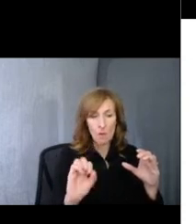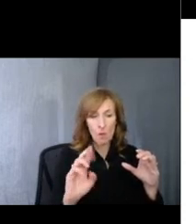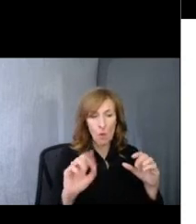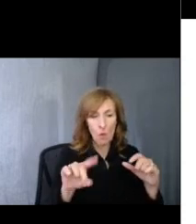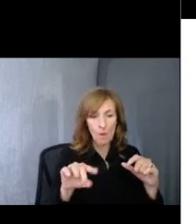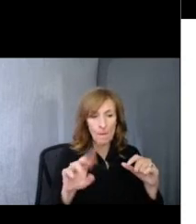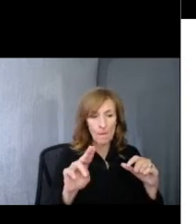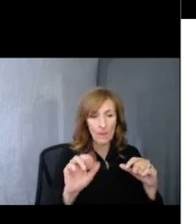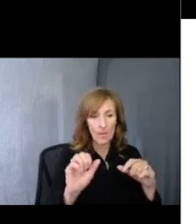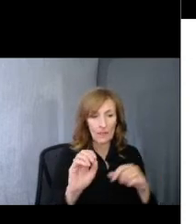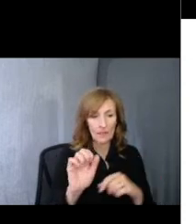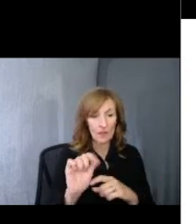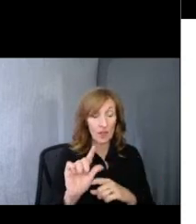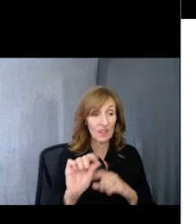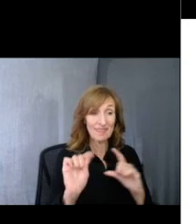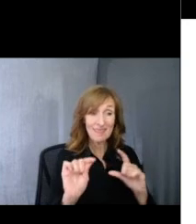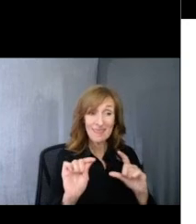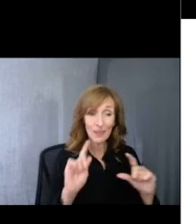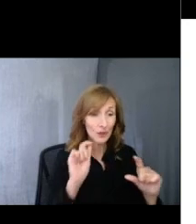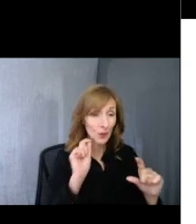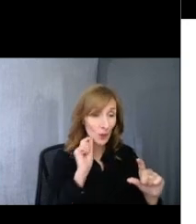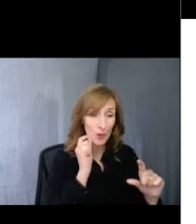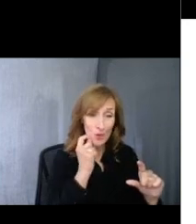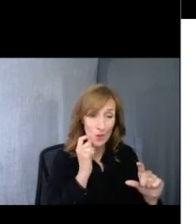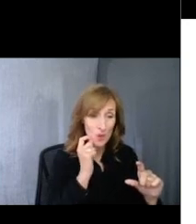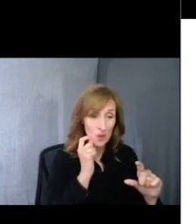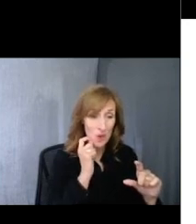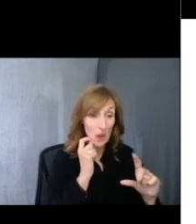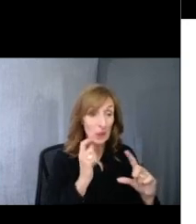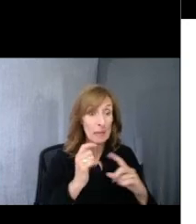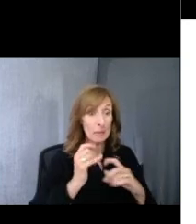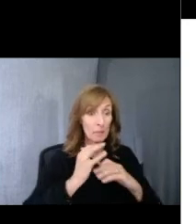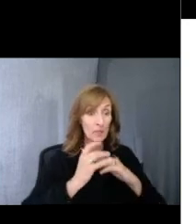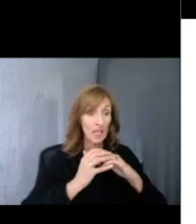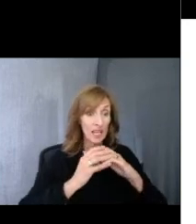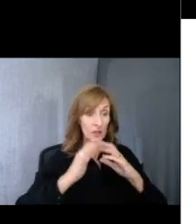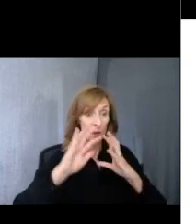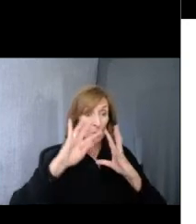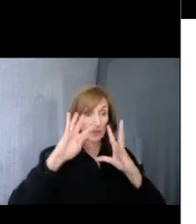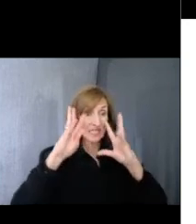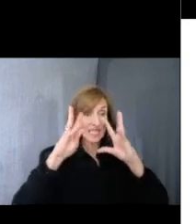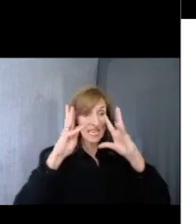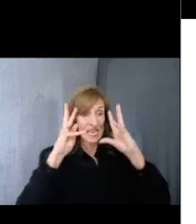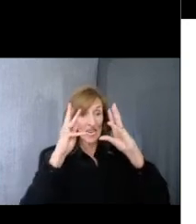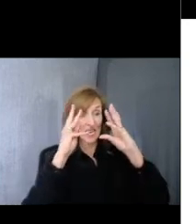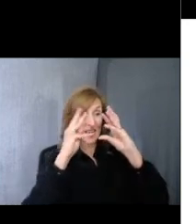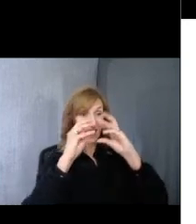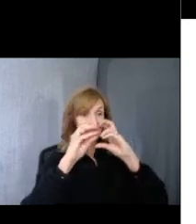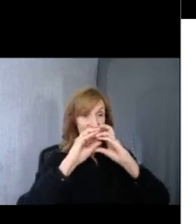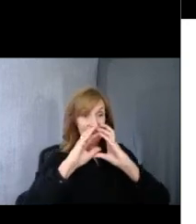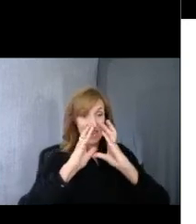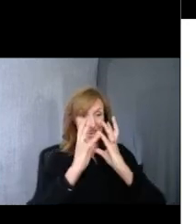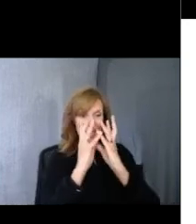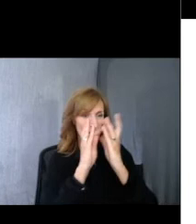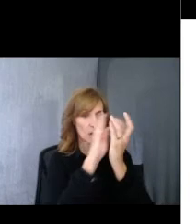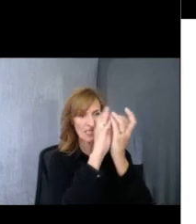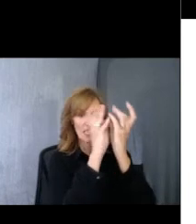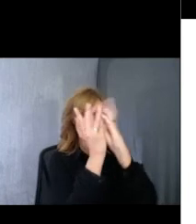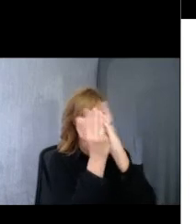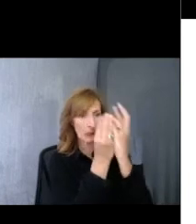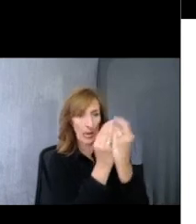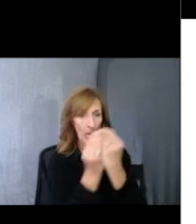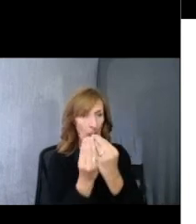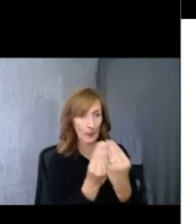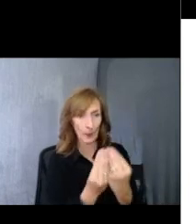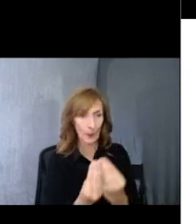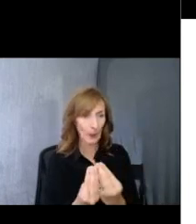glomerulus is really cool because blood comes in here and then it goes into this big giant tangle like this of